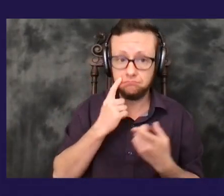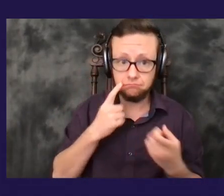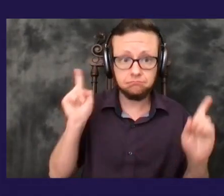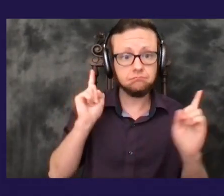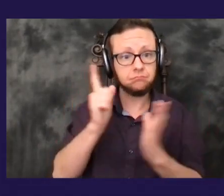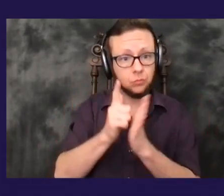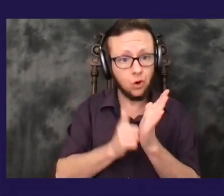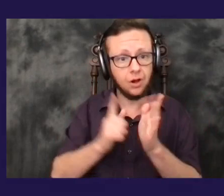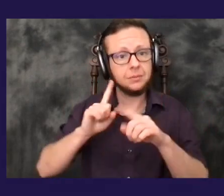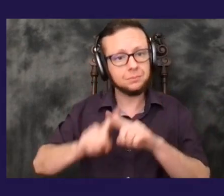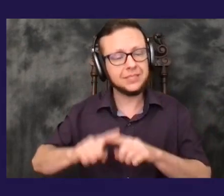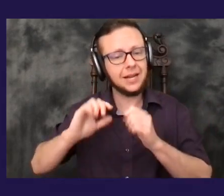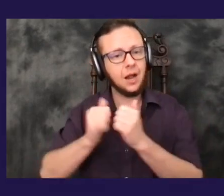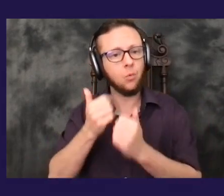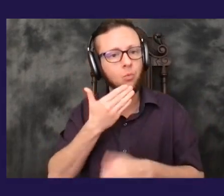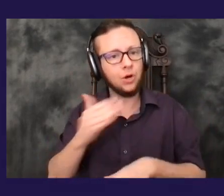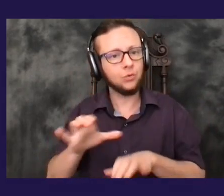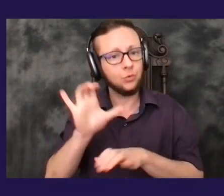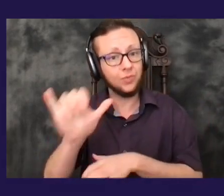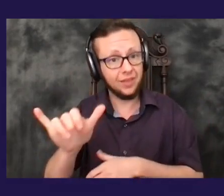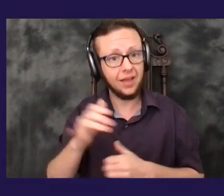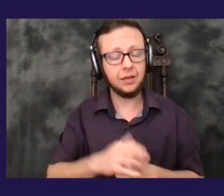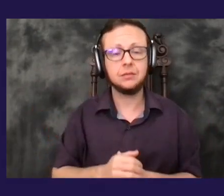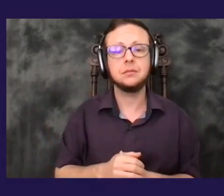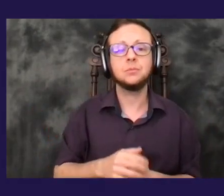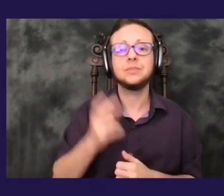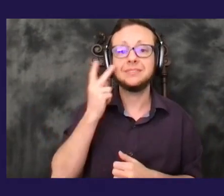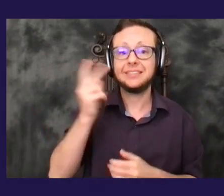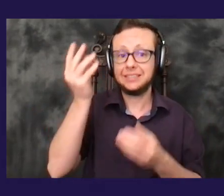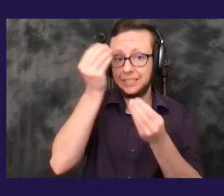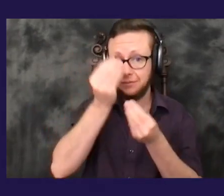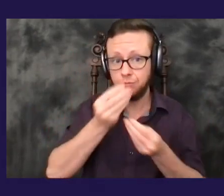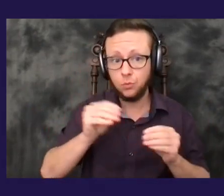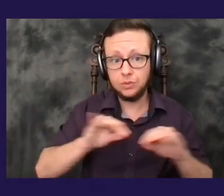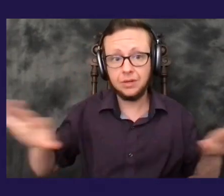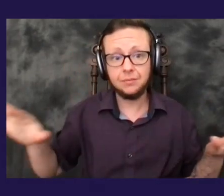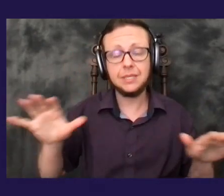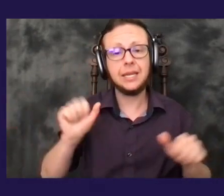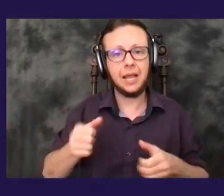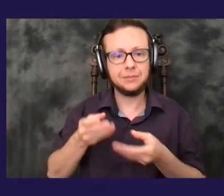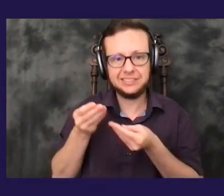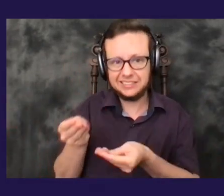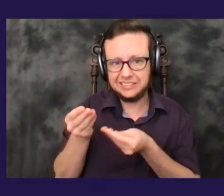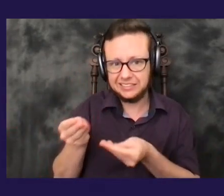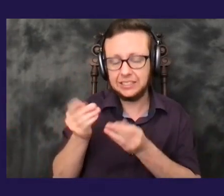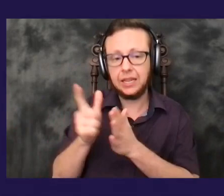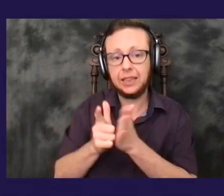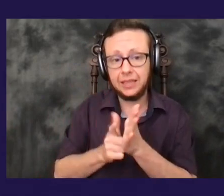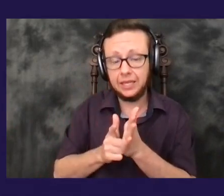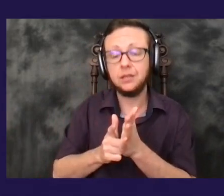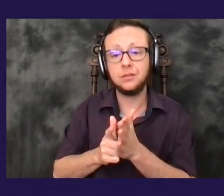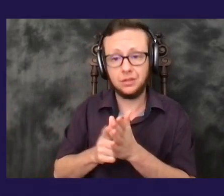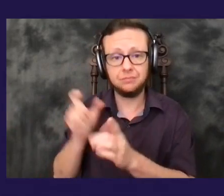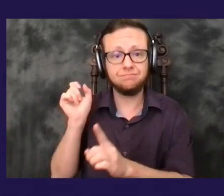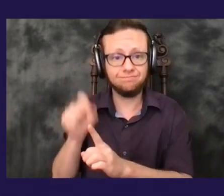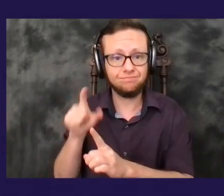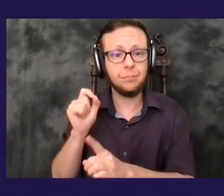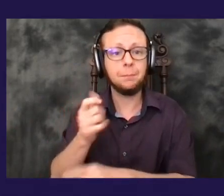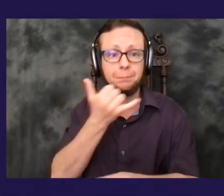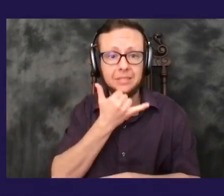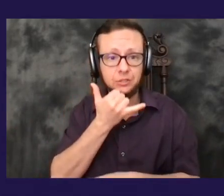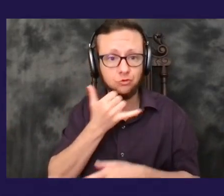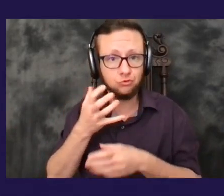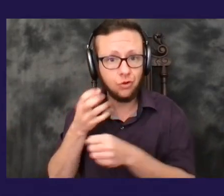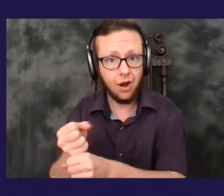that. We've seen that infodemics can be fueled by legally induced mistrust, and the ensuing cascade